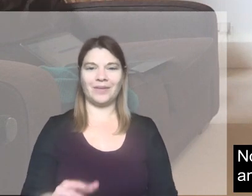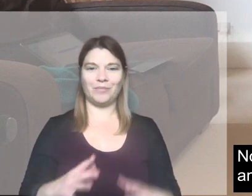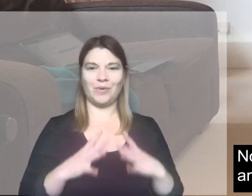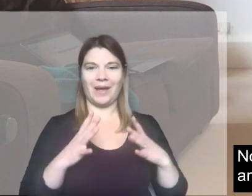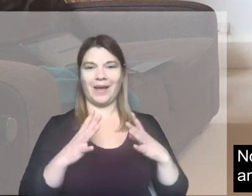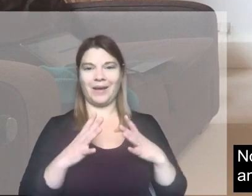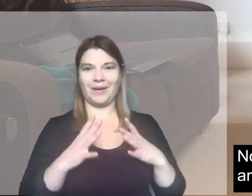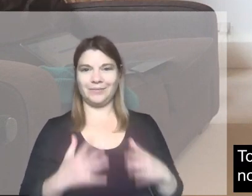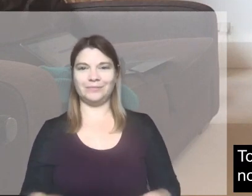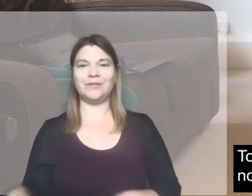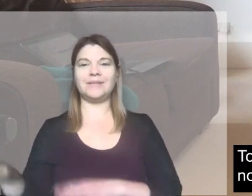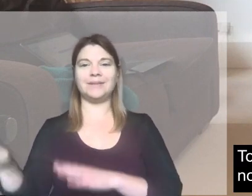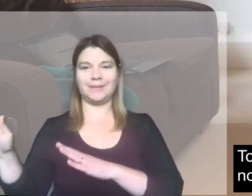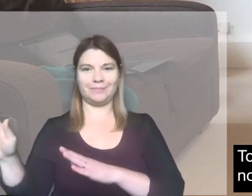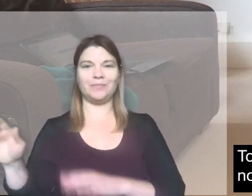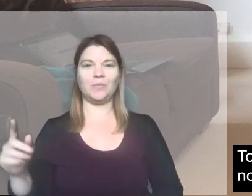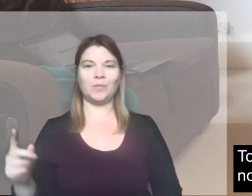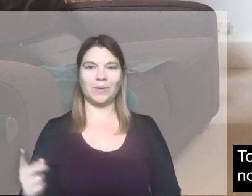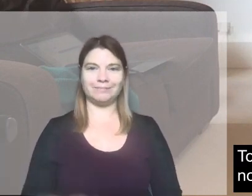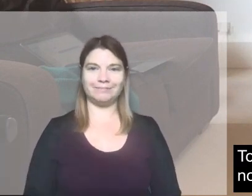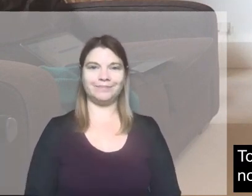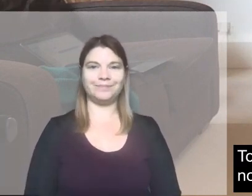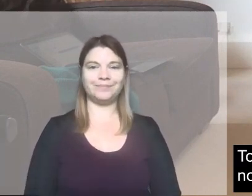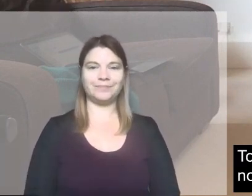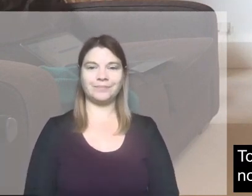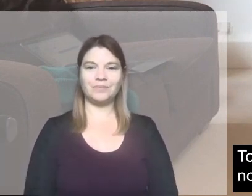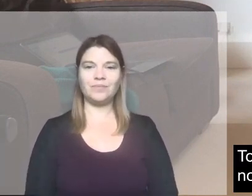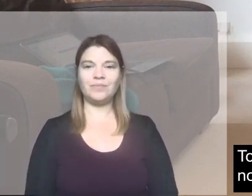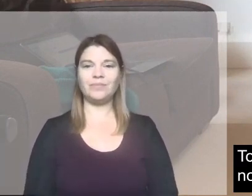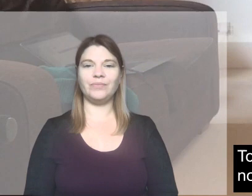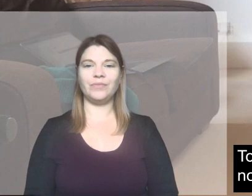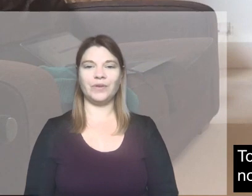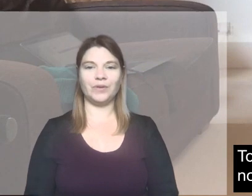3, 4, and a little cheeky prepare to the side,